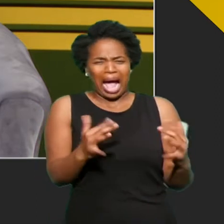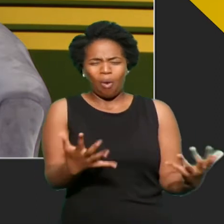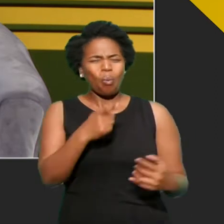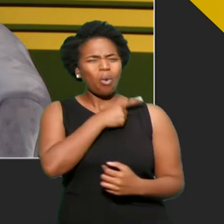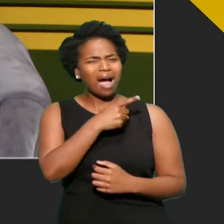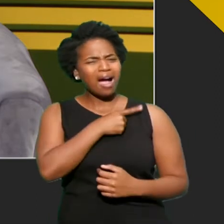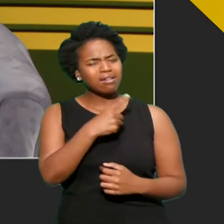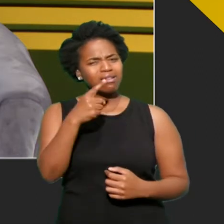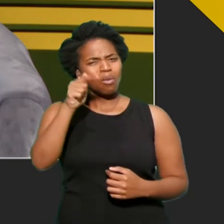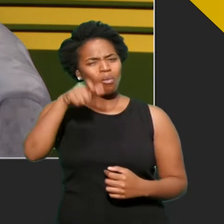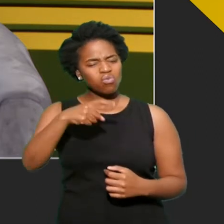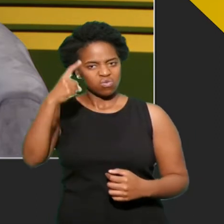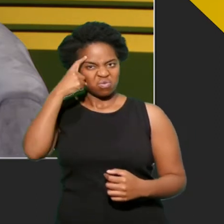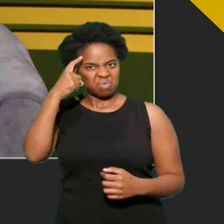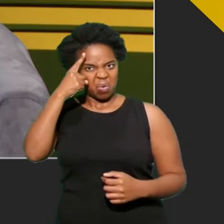Concentrate